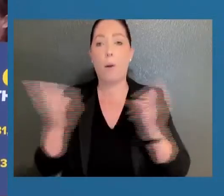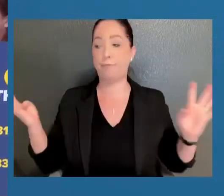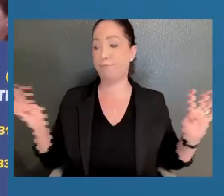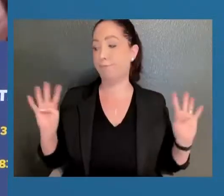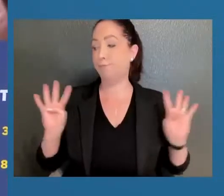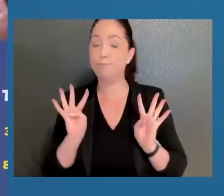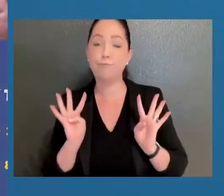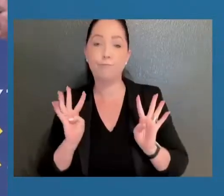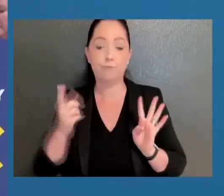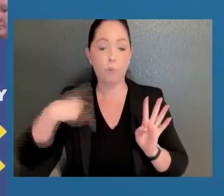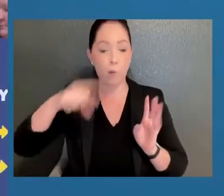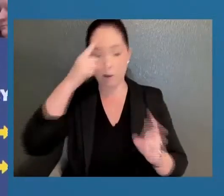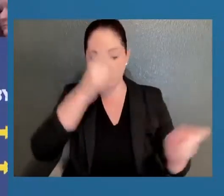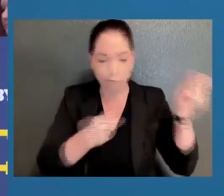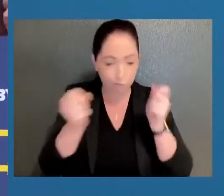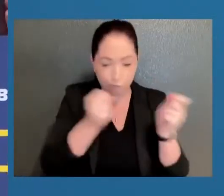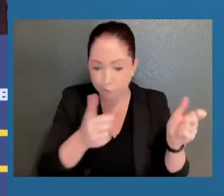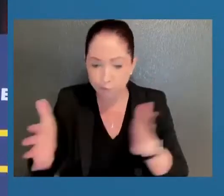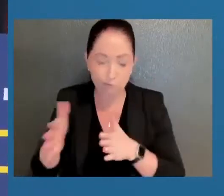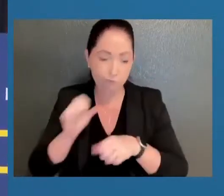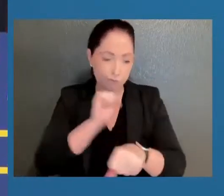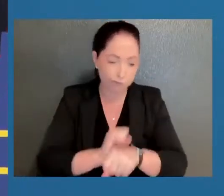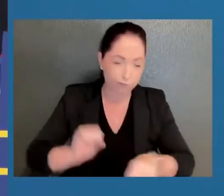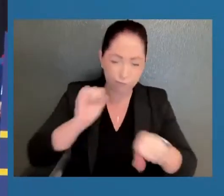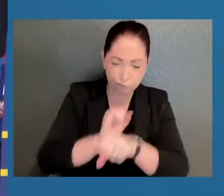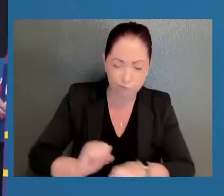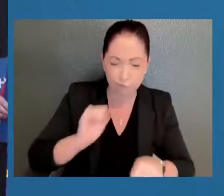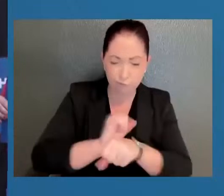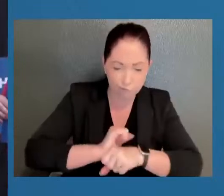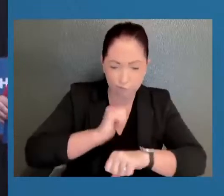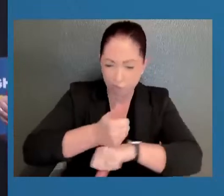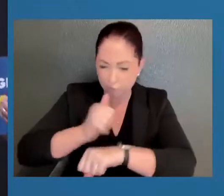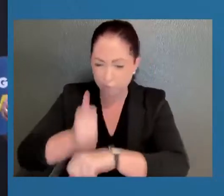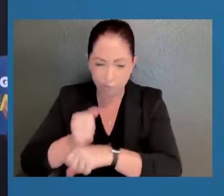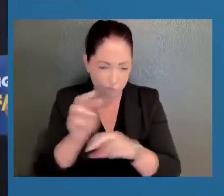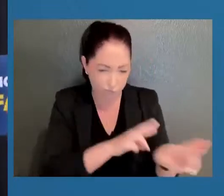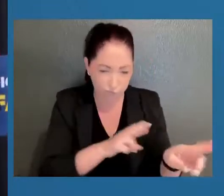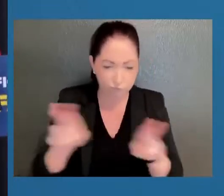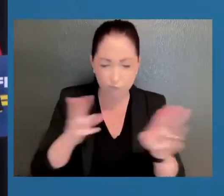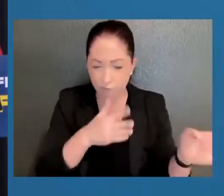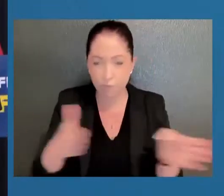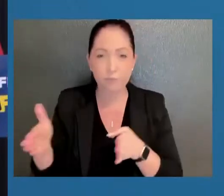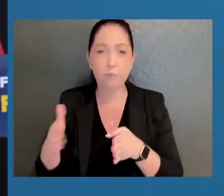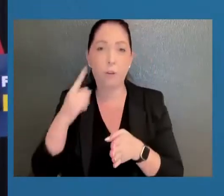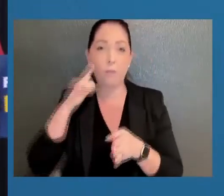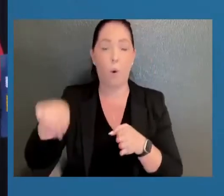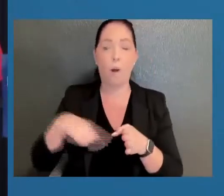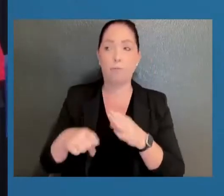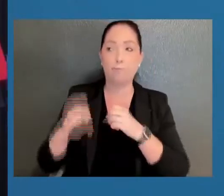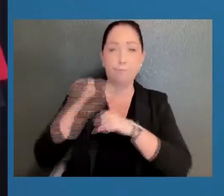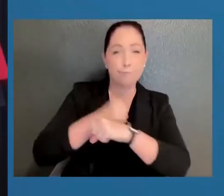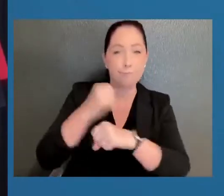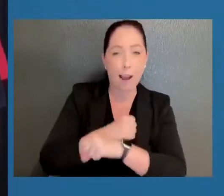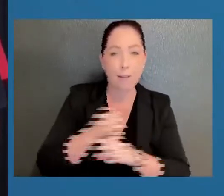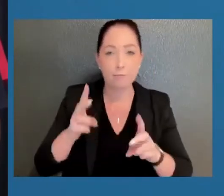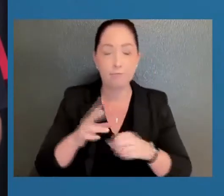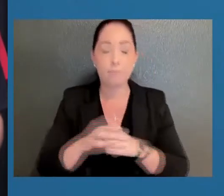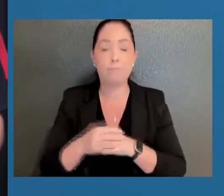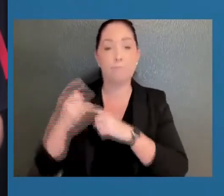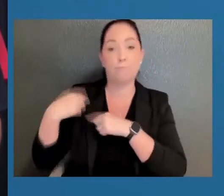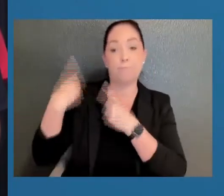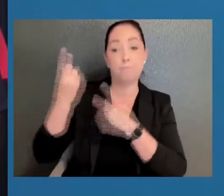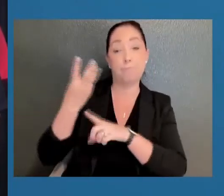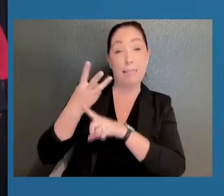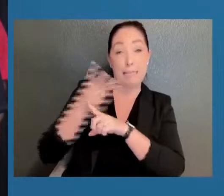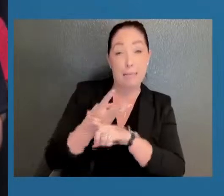hard, mobilize, organize to take on these fights. For the last 6 months, Donald Trump and his